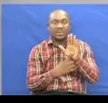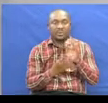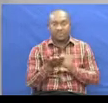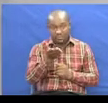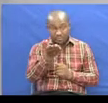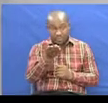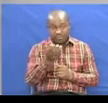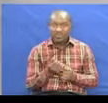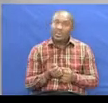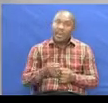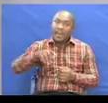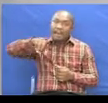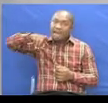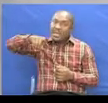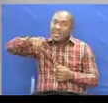minus